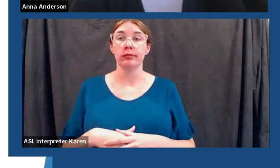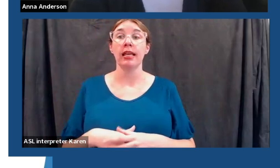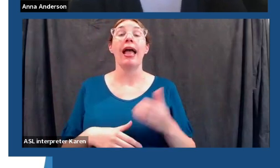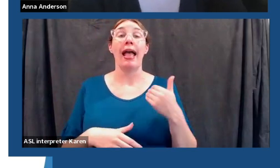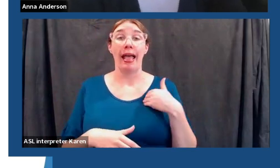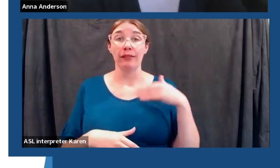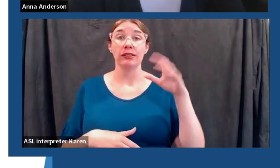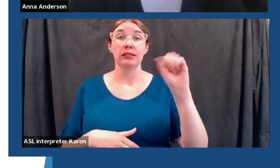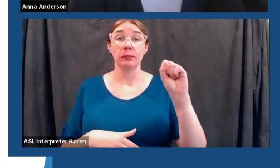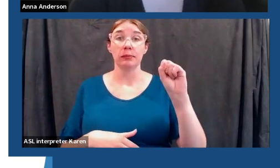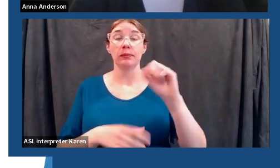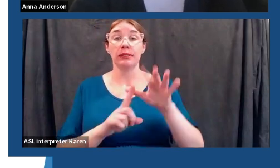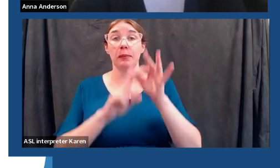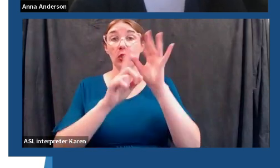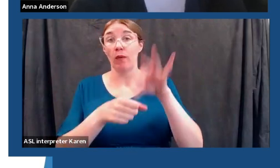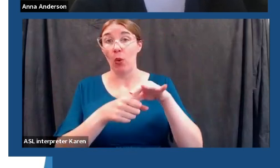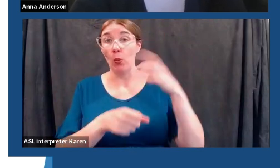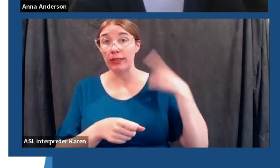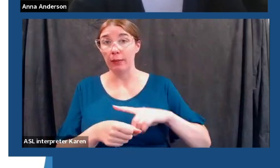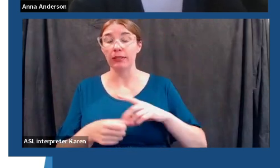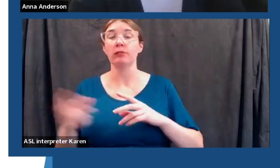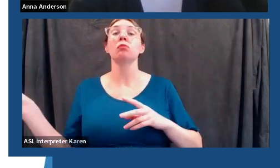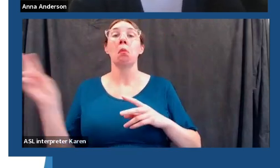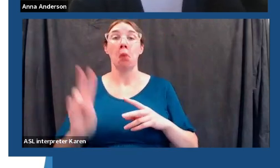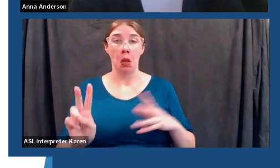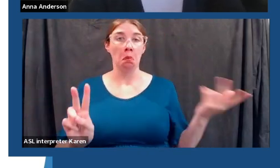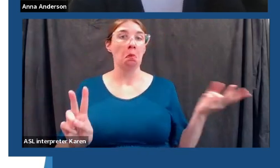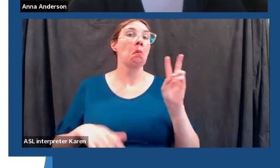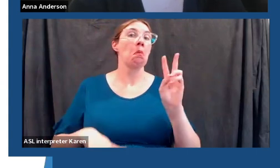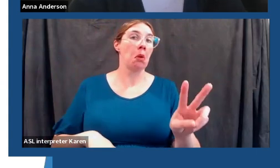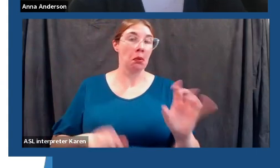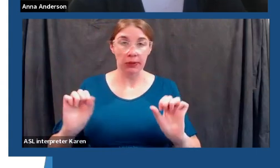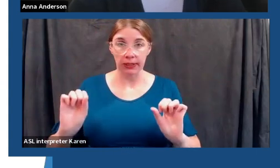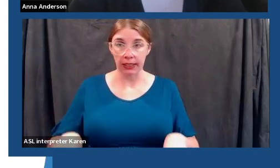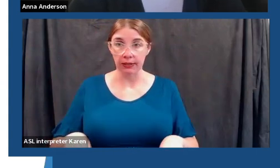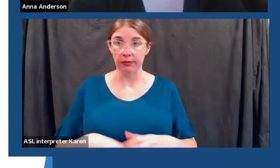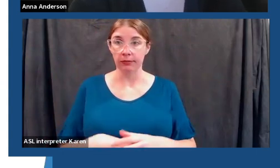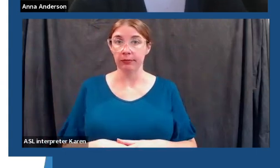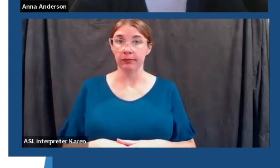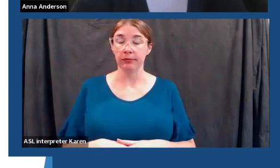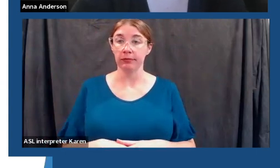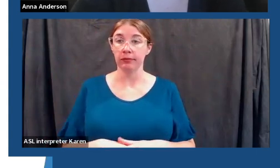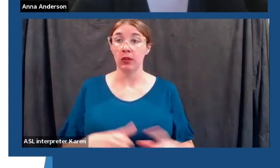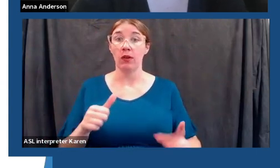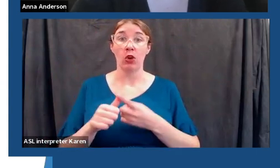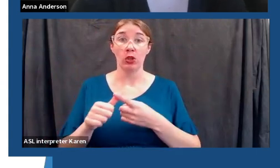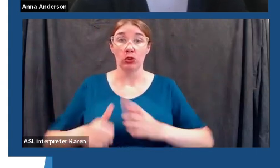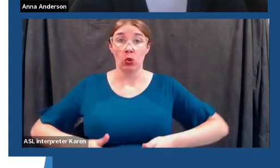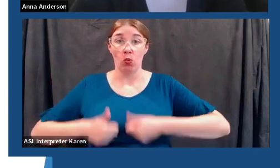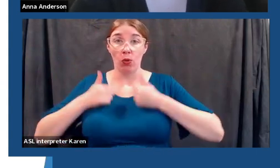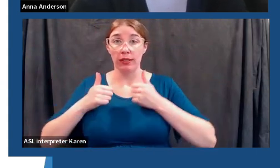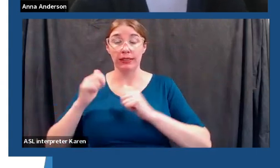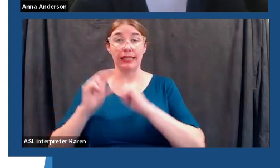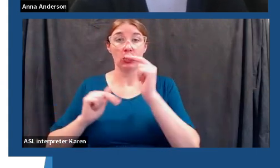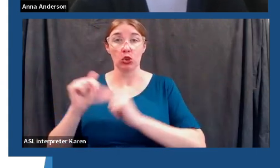come in and help residents vote. So first is residential care facilities, and